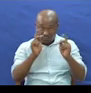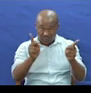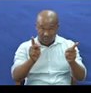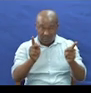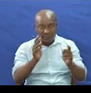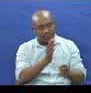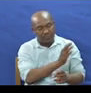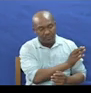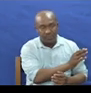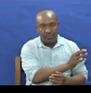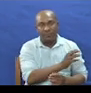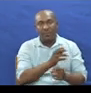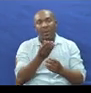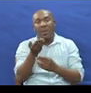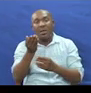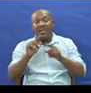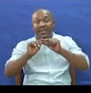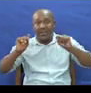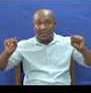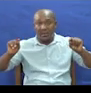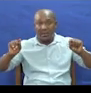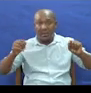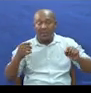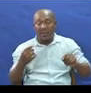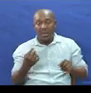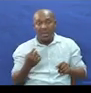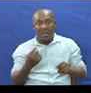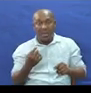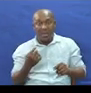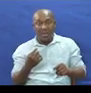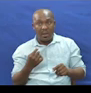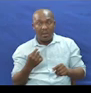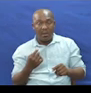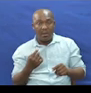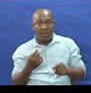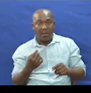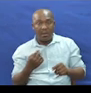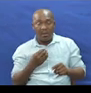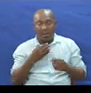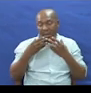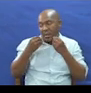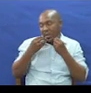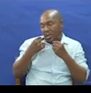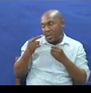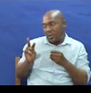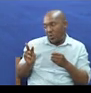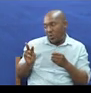Another sentence. He saw the rat coming towards his